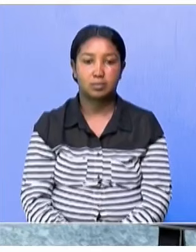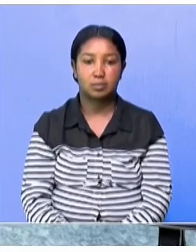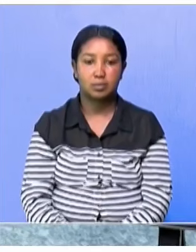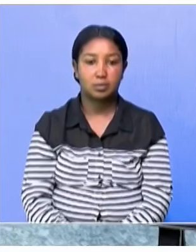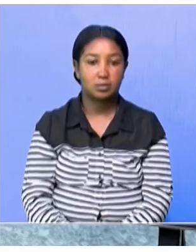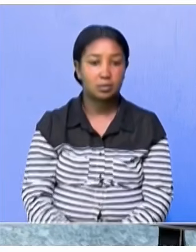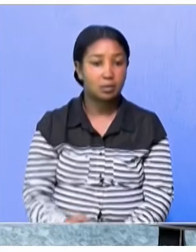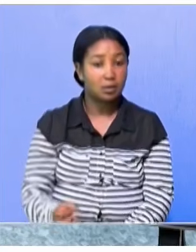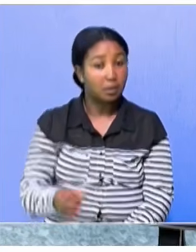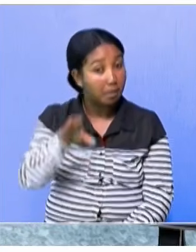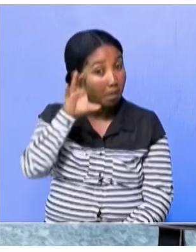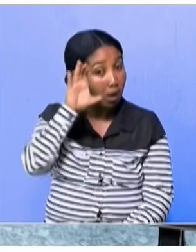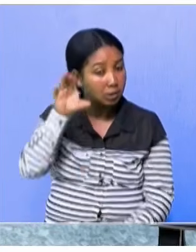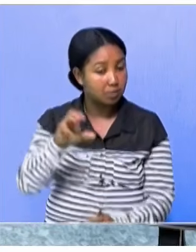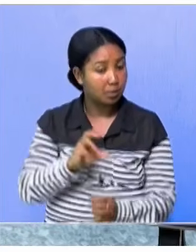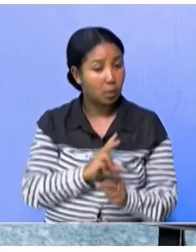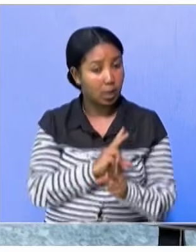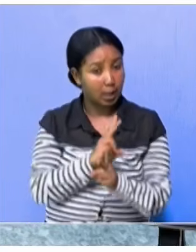must keep